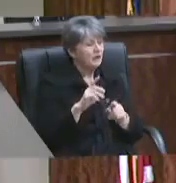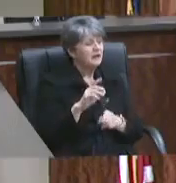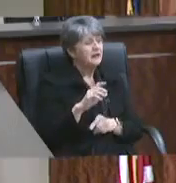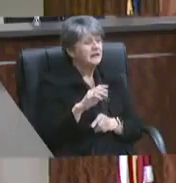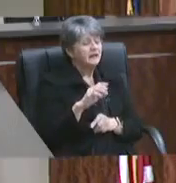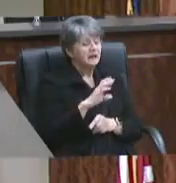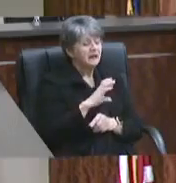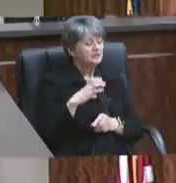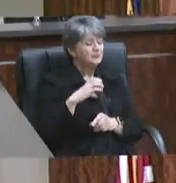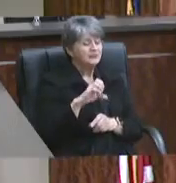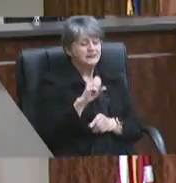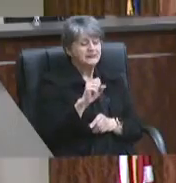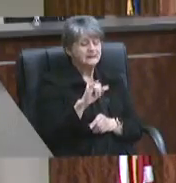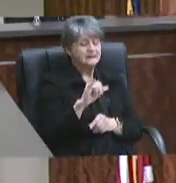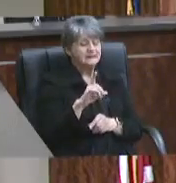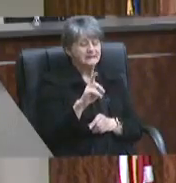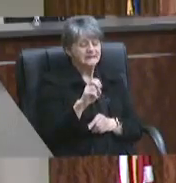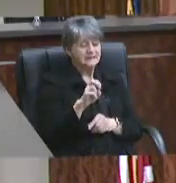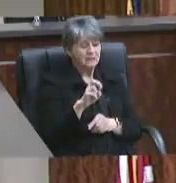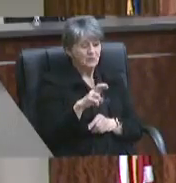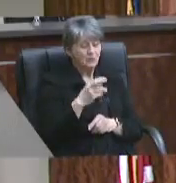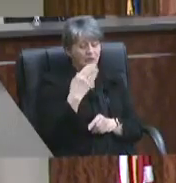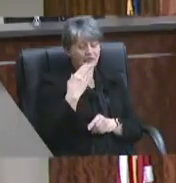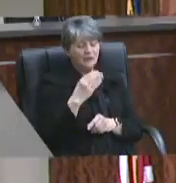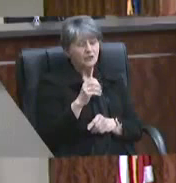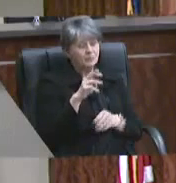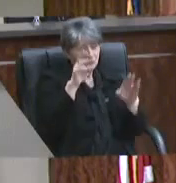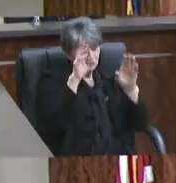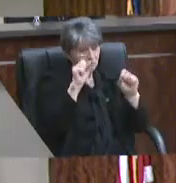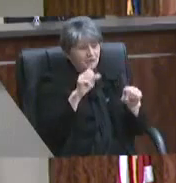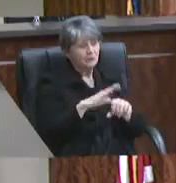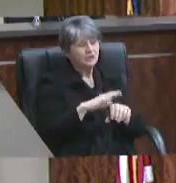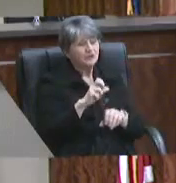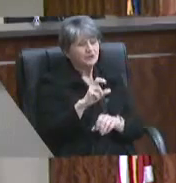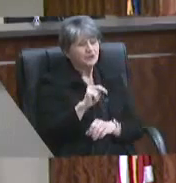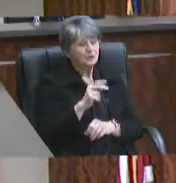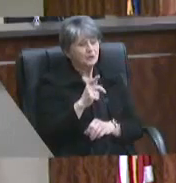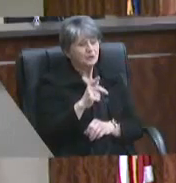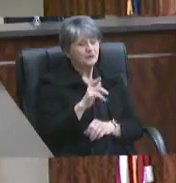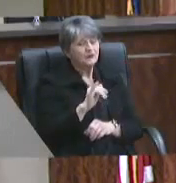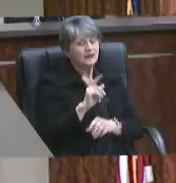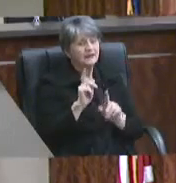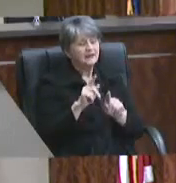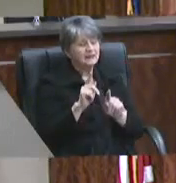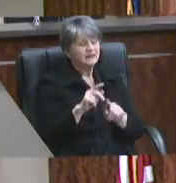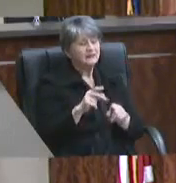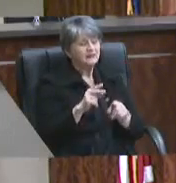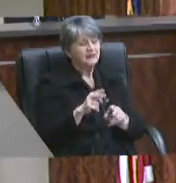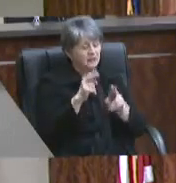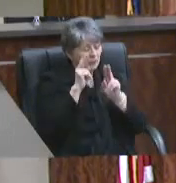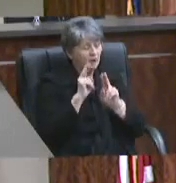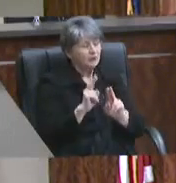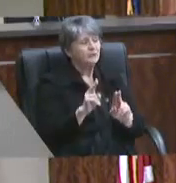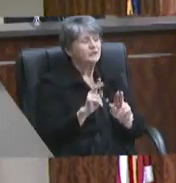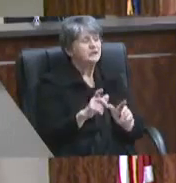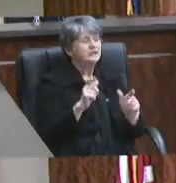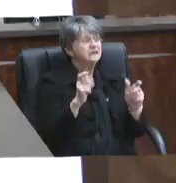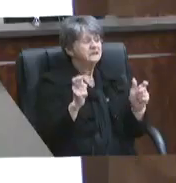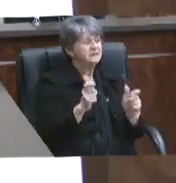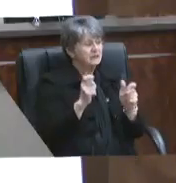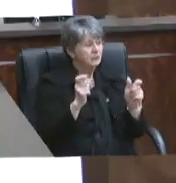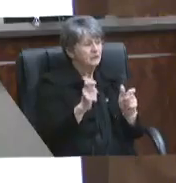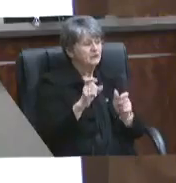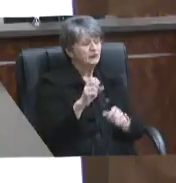Councilman Sidnor. Thank you, Mr. President. On January 21st, I attended the honor ceremony of Dr. Martin Luther King Jr.